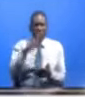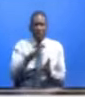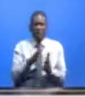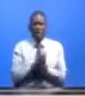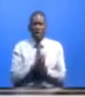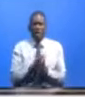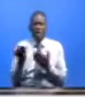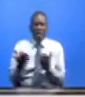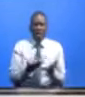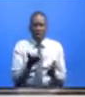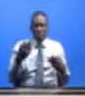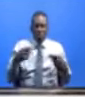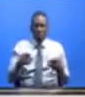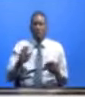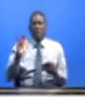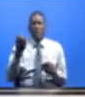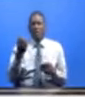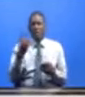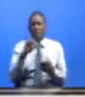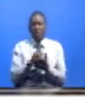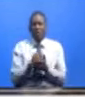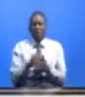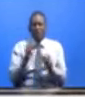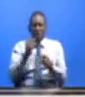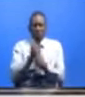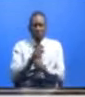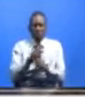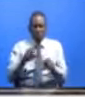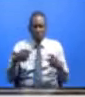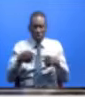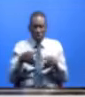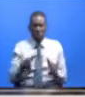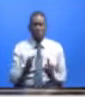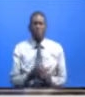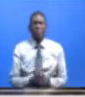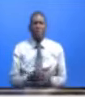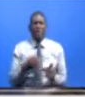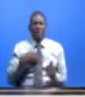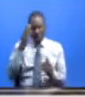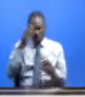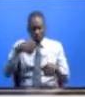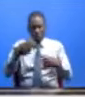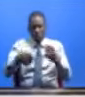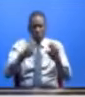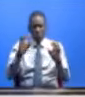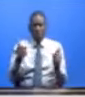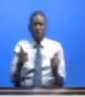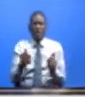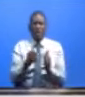and let them understand, you know, our goals and what we're doing. So I think we're